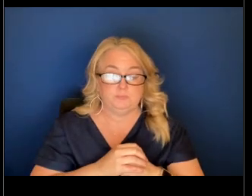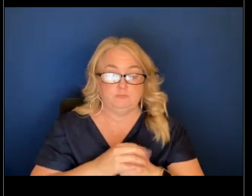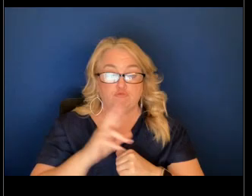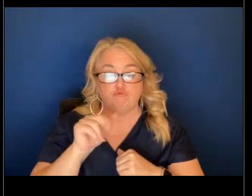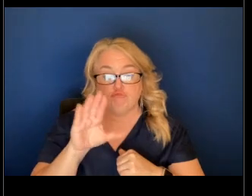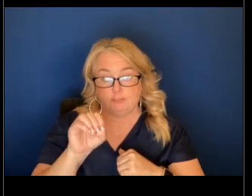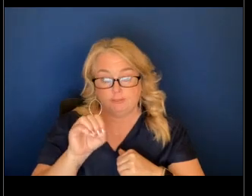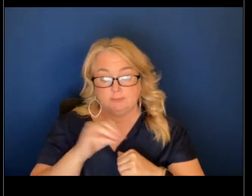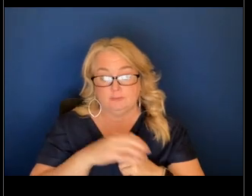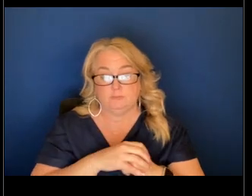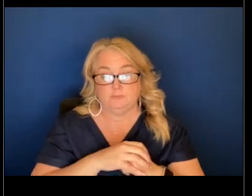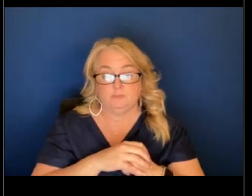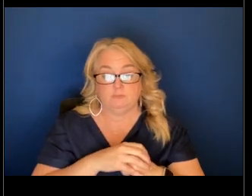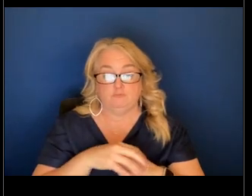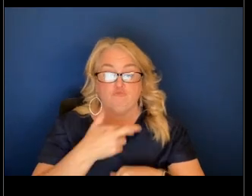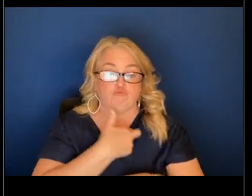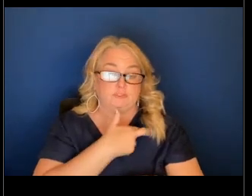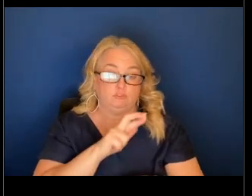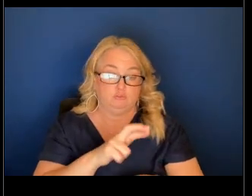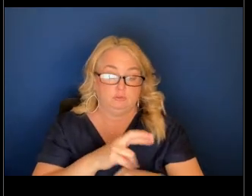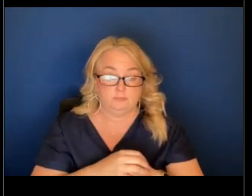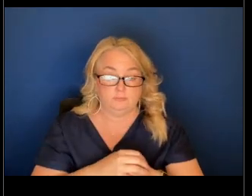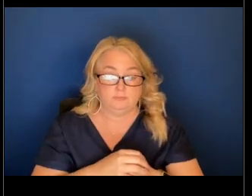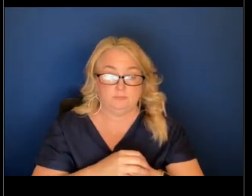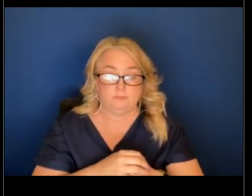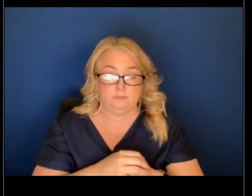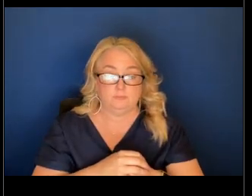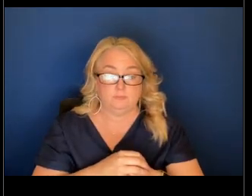race, religion,